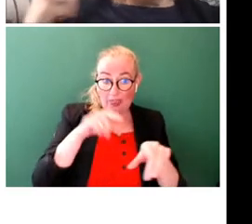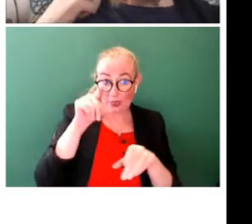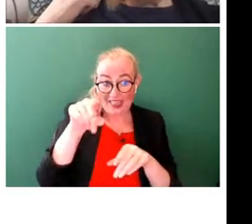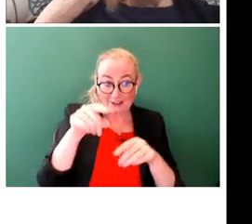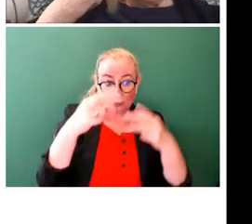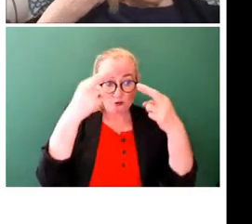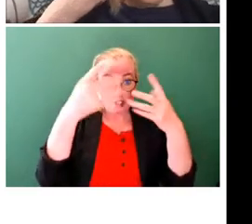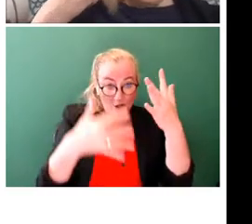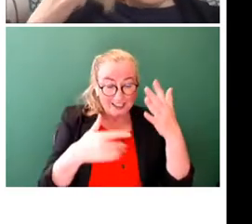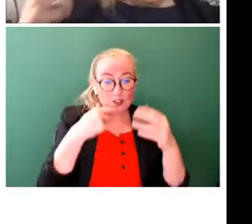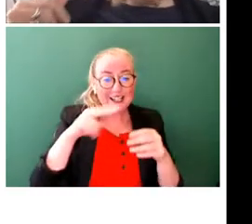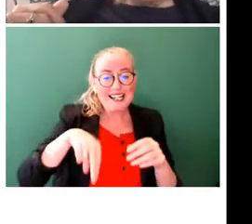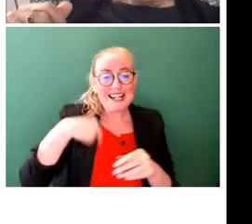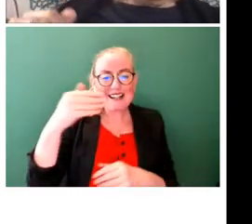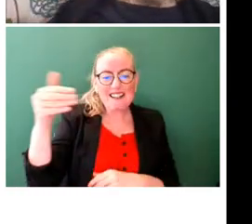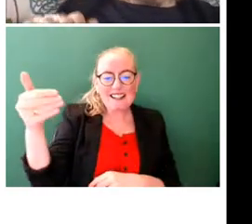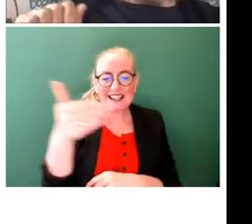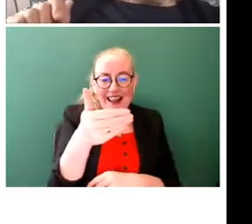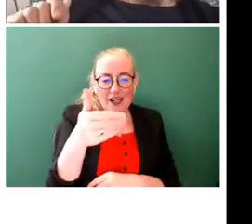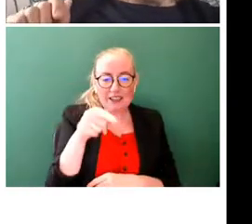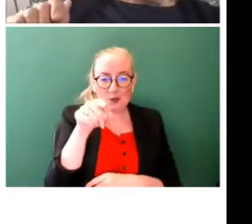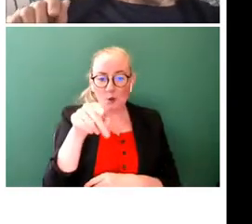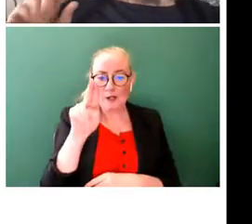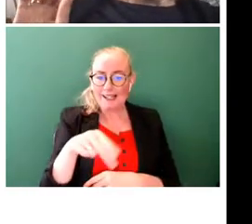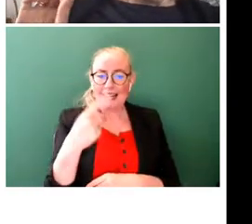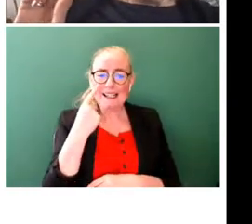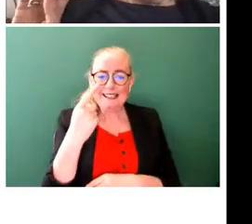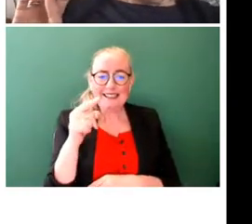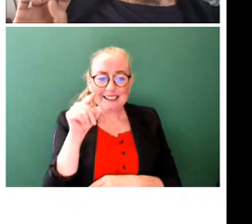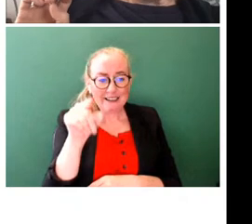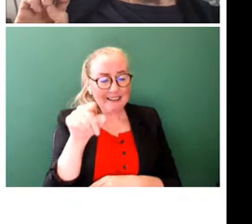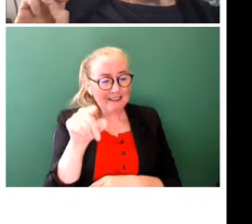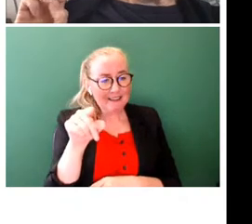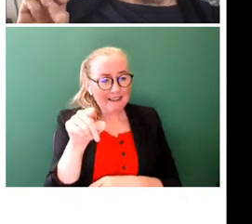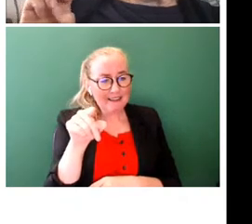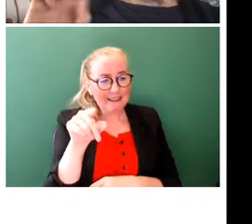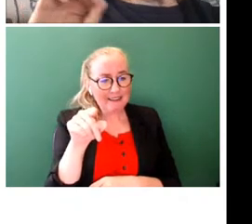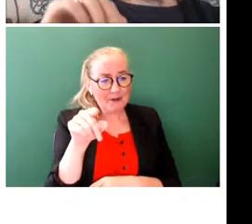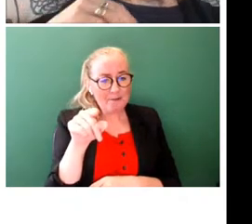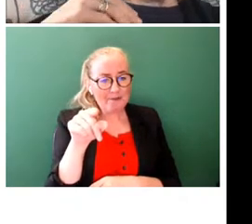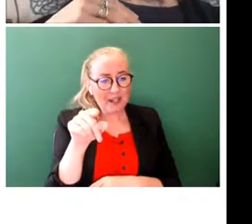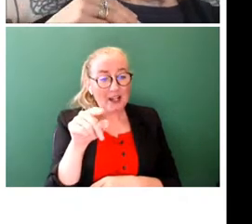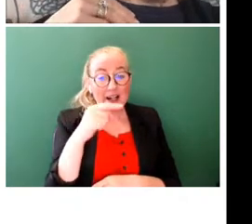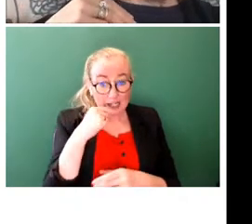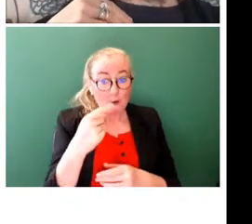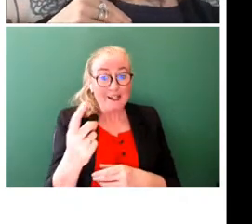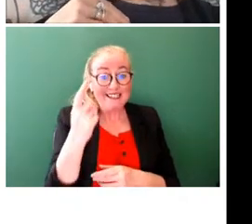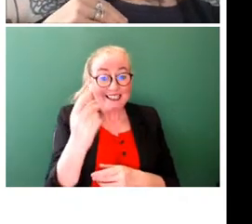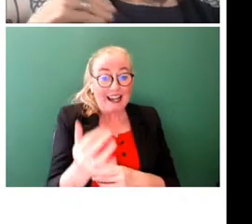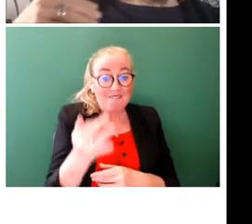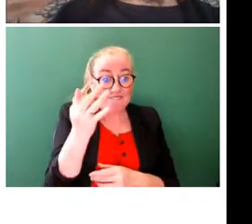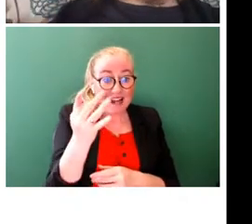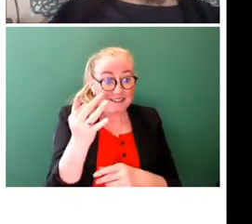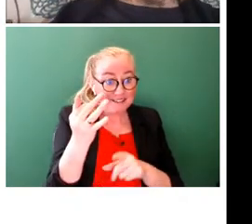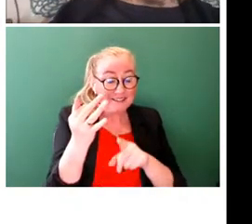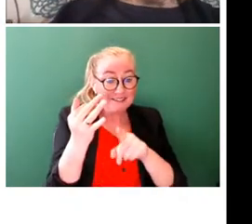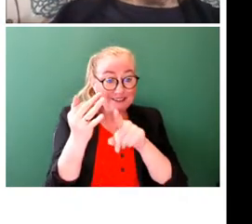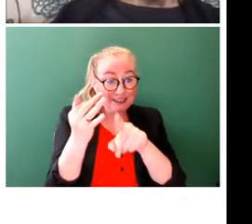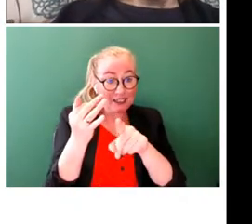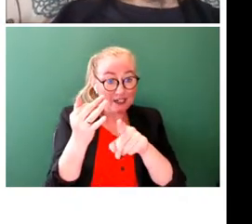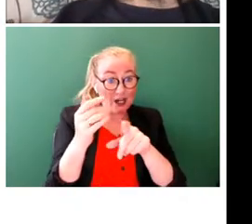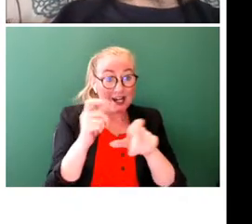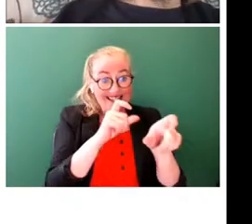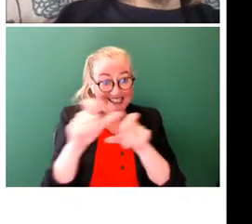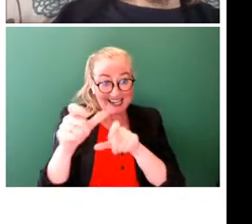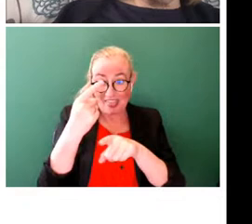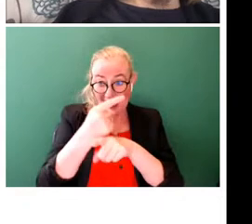next slide, you can see that we also found that this was still there after